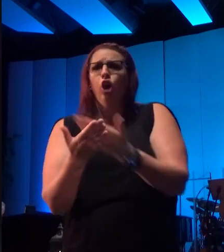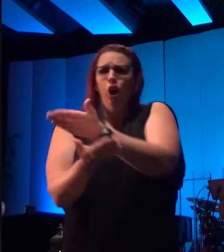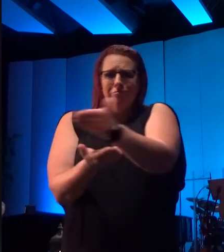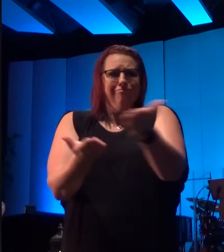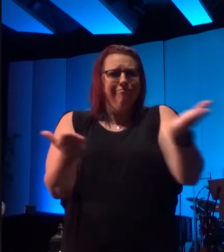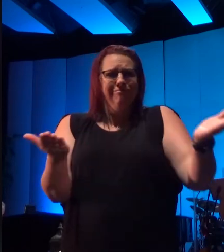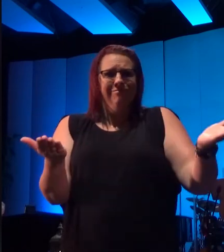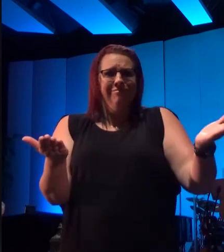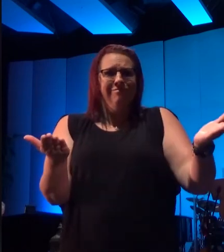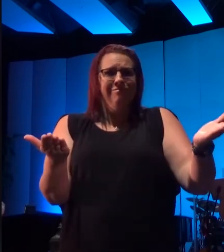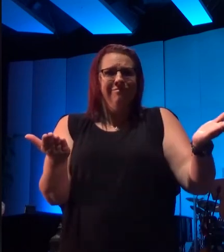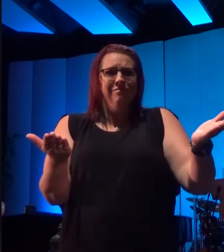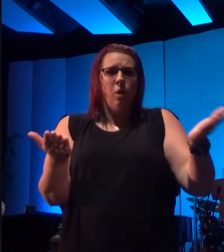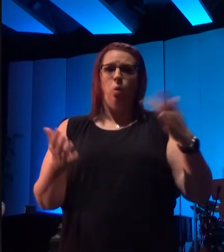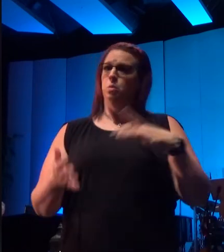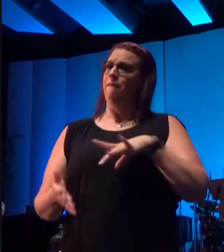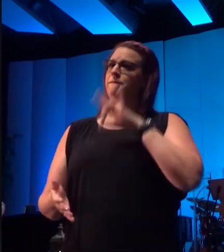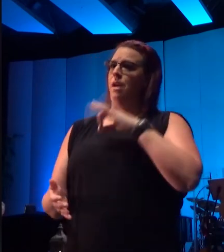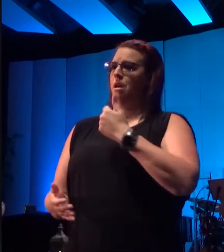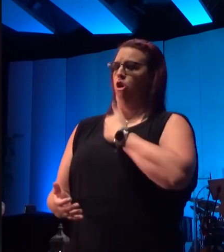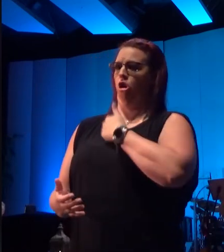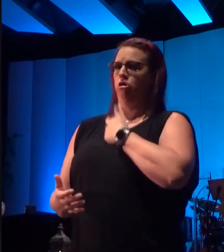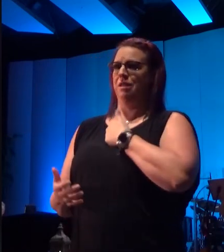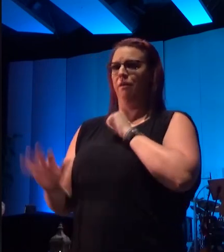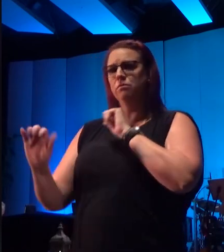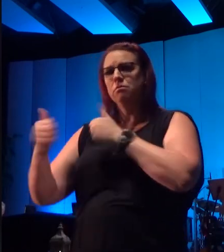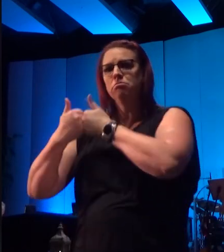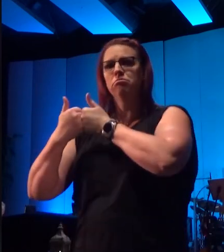or if we find ourselves challenged,